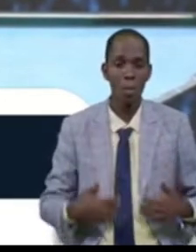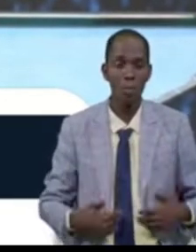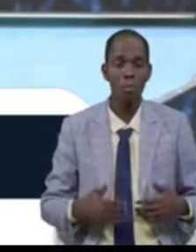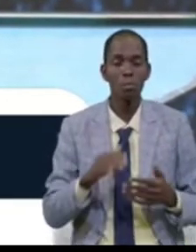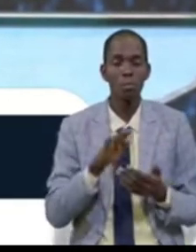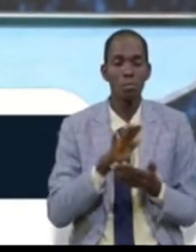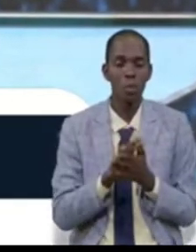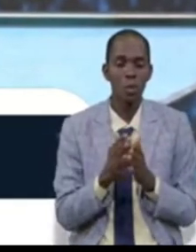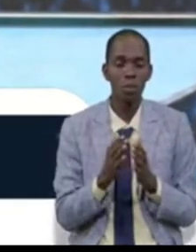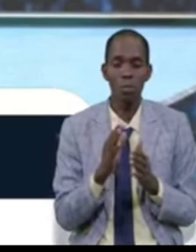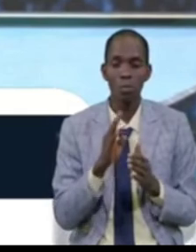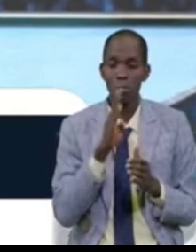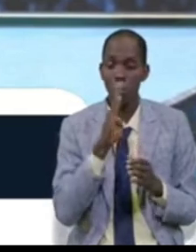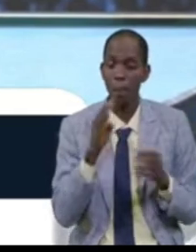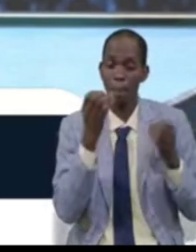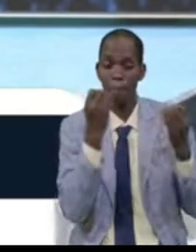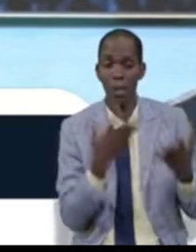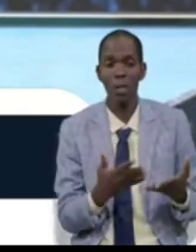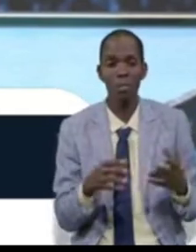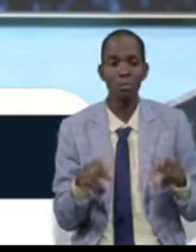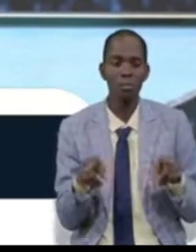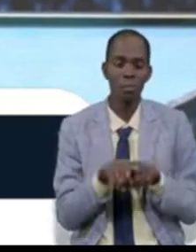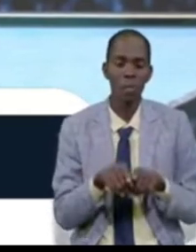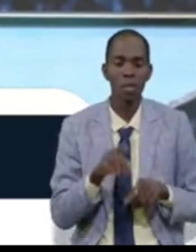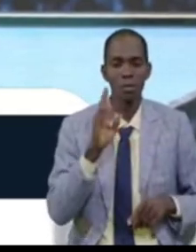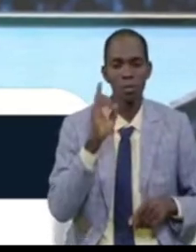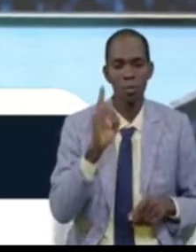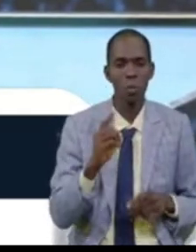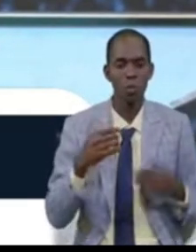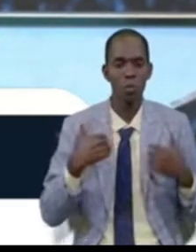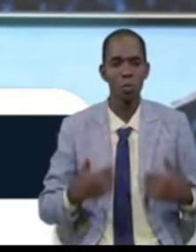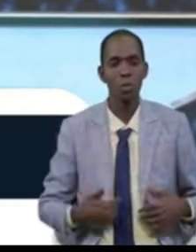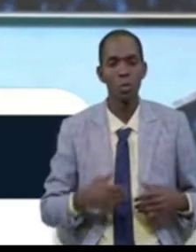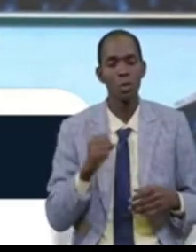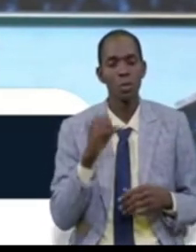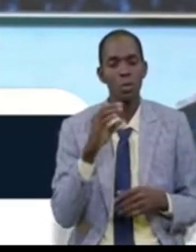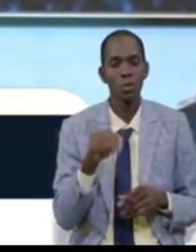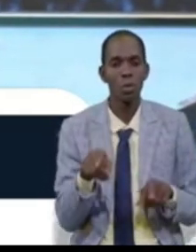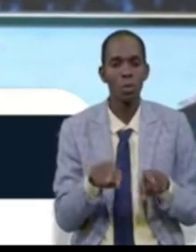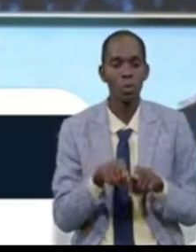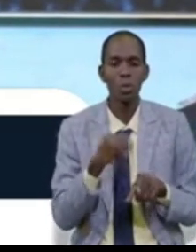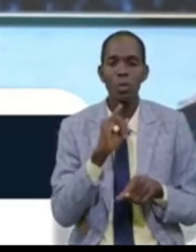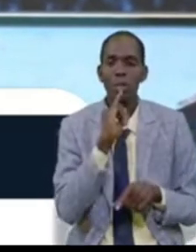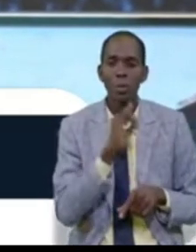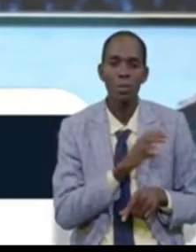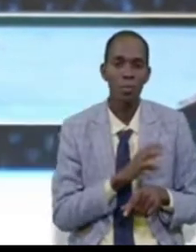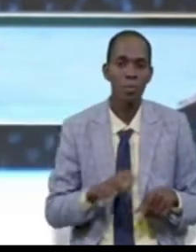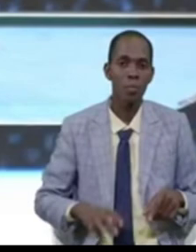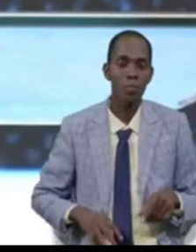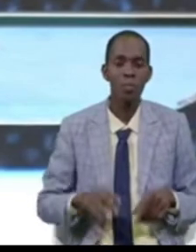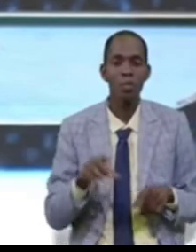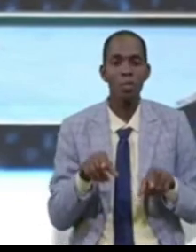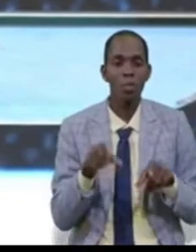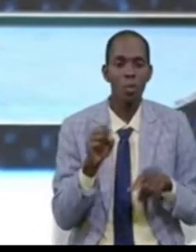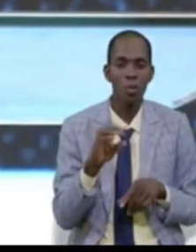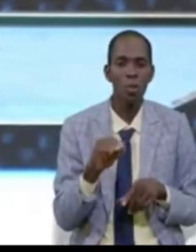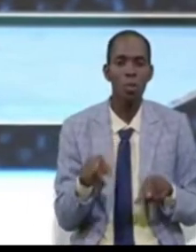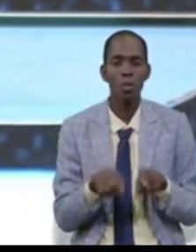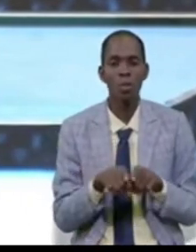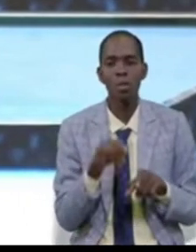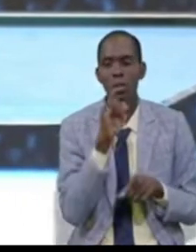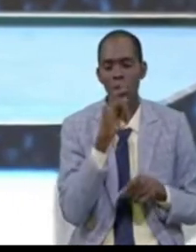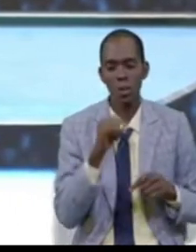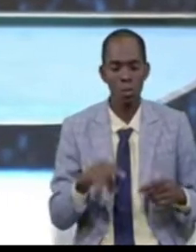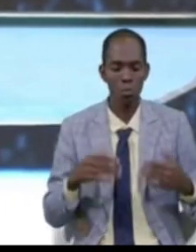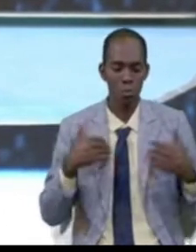many, are one body, so also is Christ. So also is the body of Christ, so